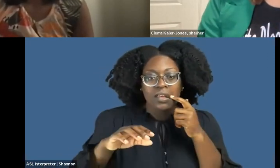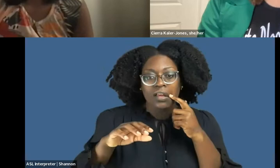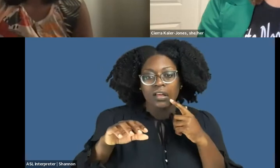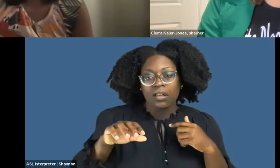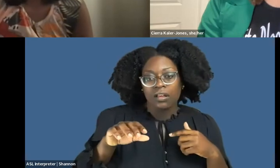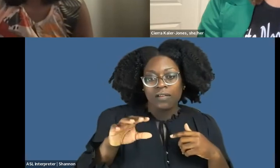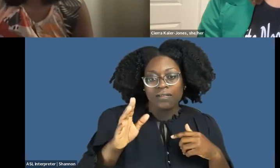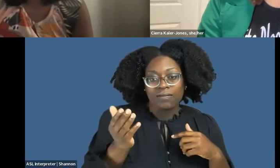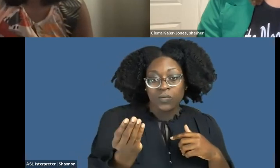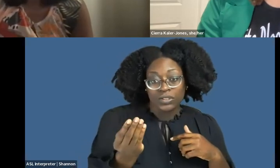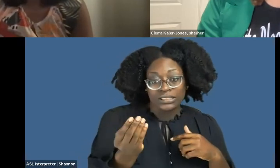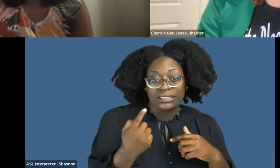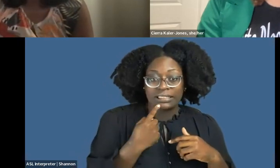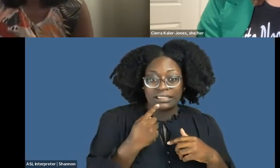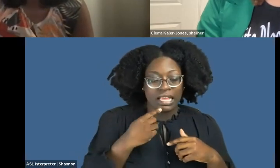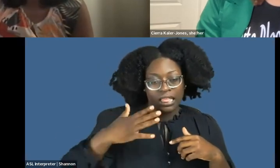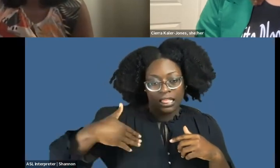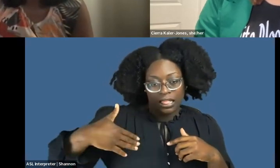collective learning together.